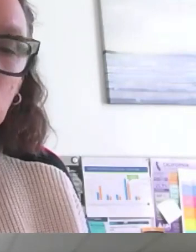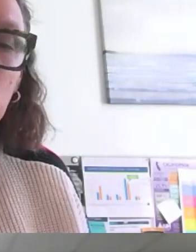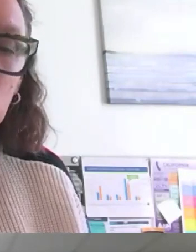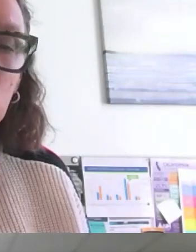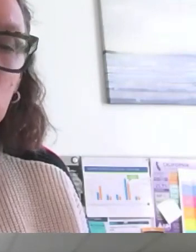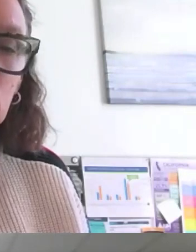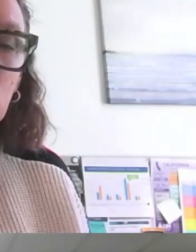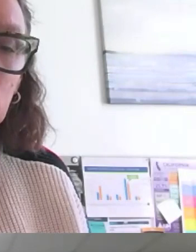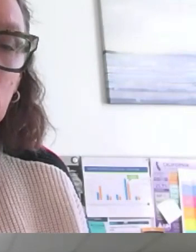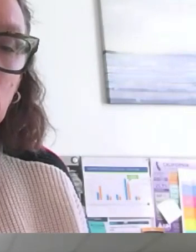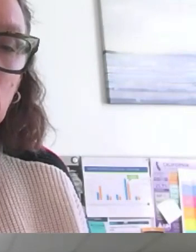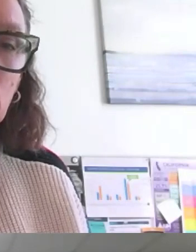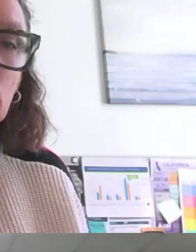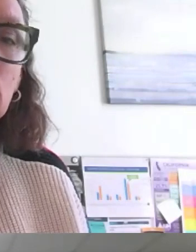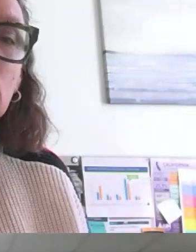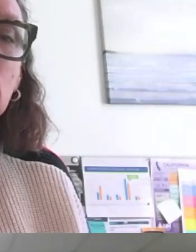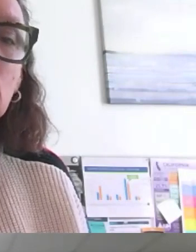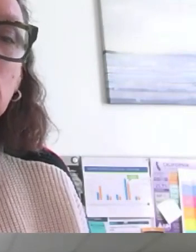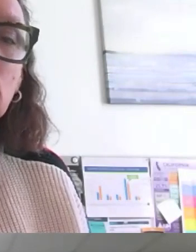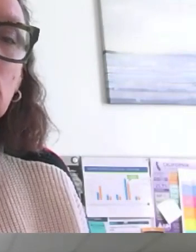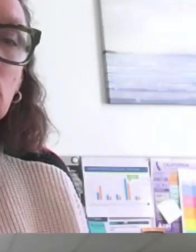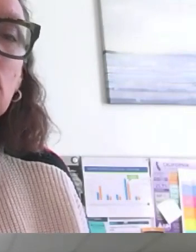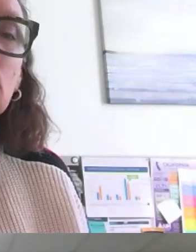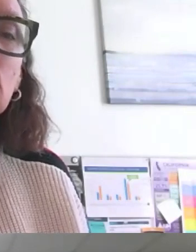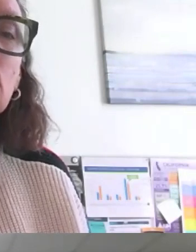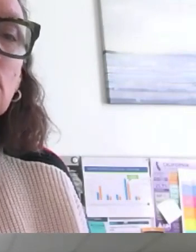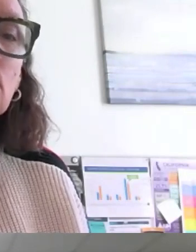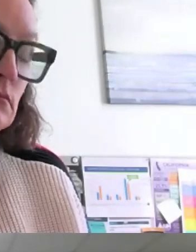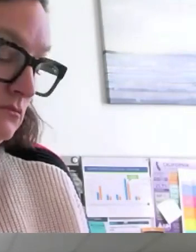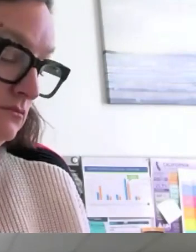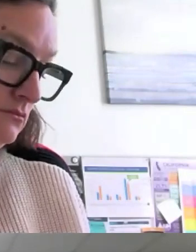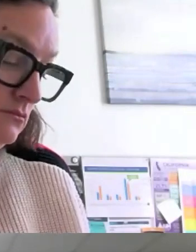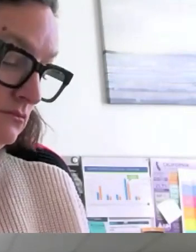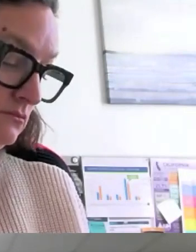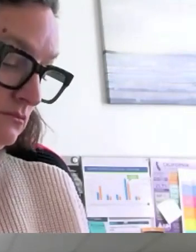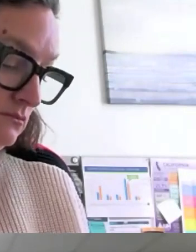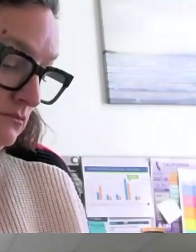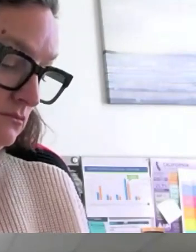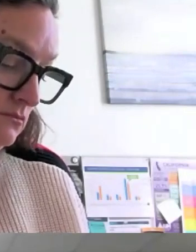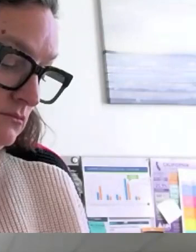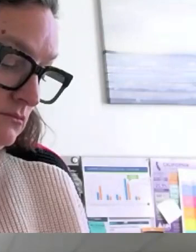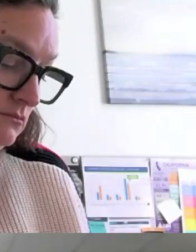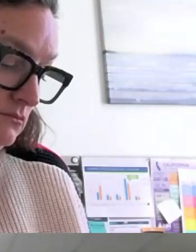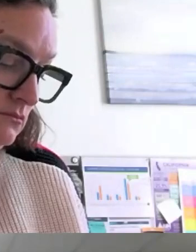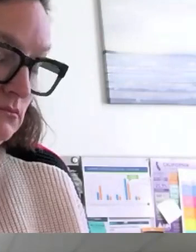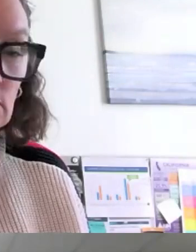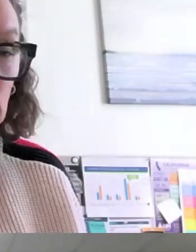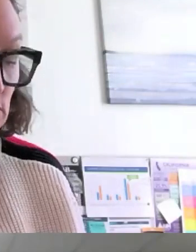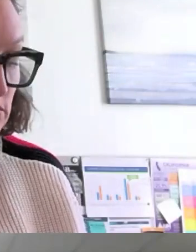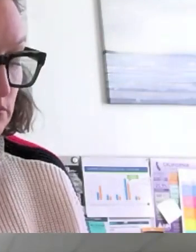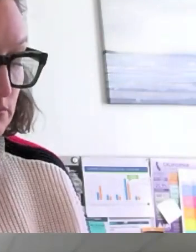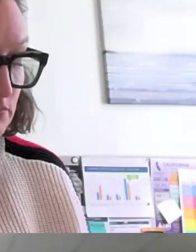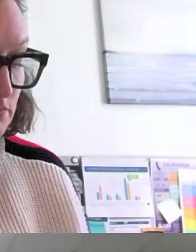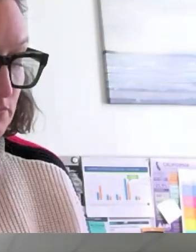aging and where are we now, but where do we need to be? And so anyone that's interested in participating, there's always a public